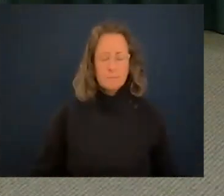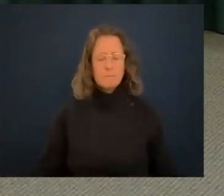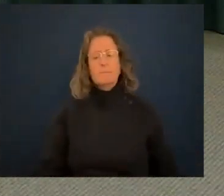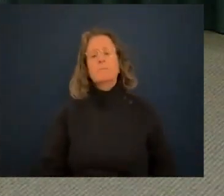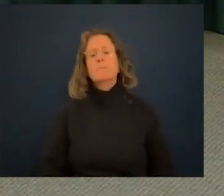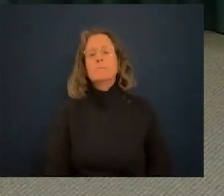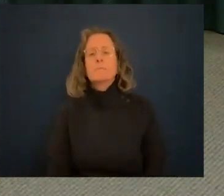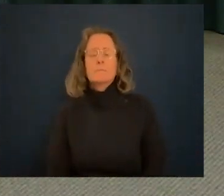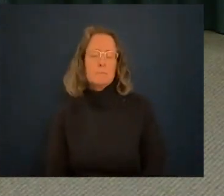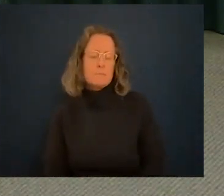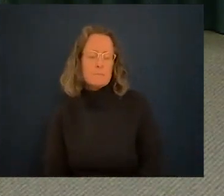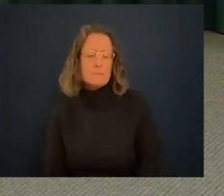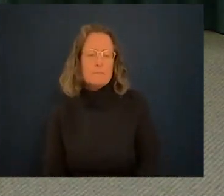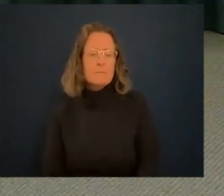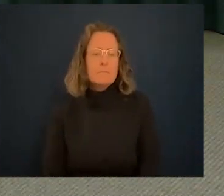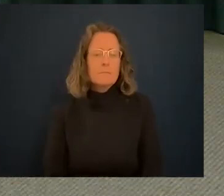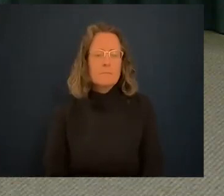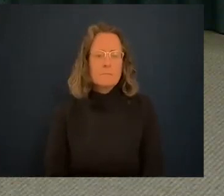first question